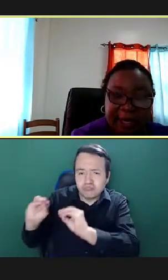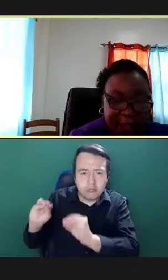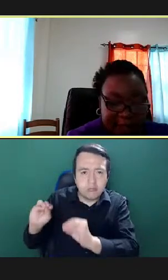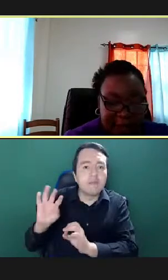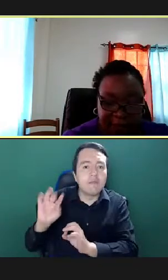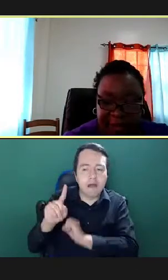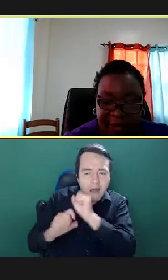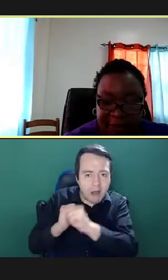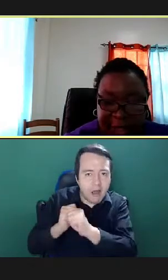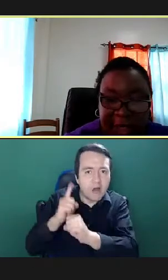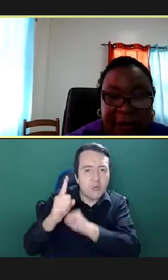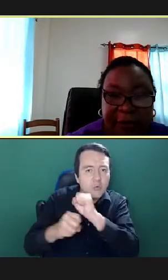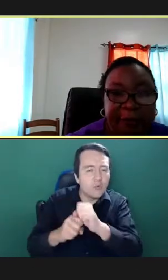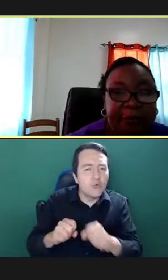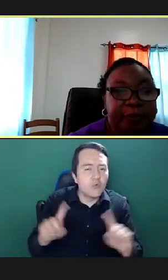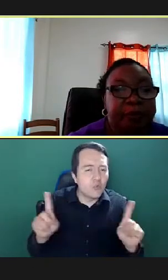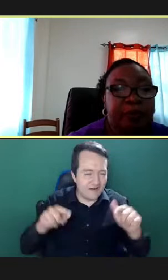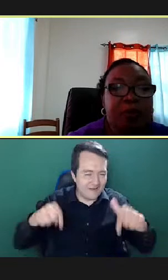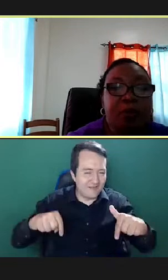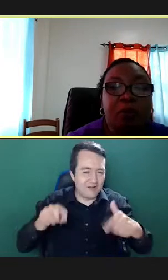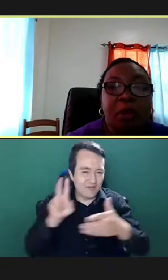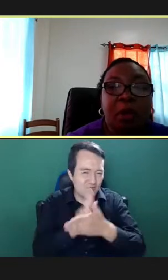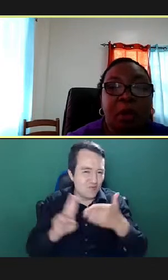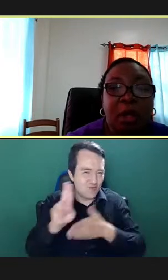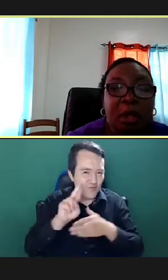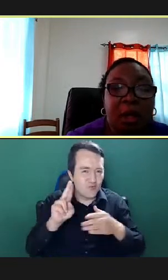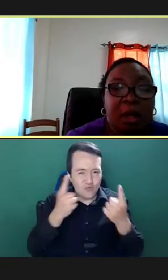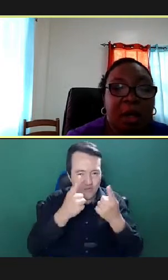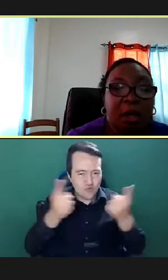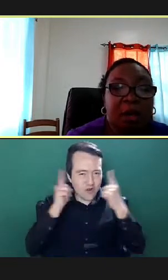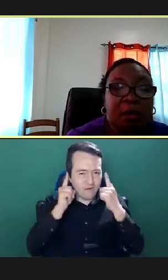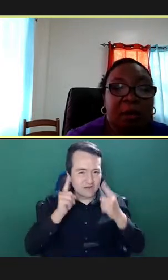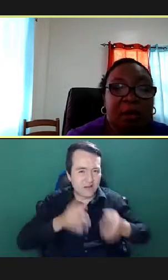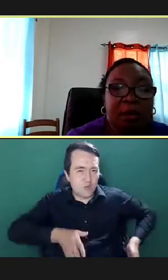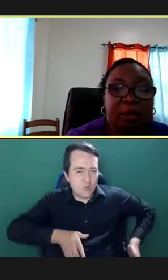funded by the government of Guyana.